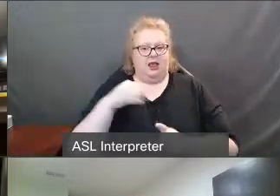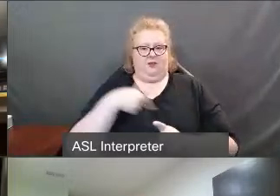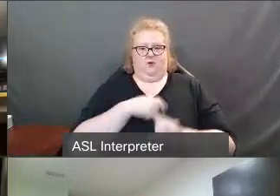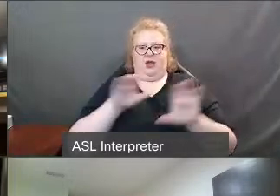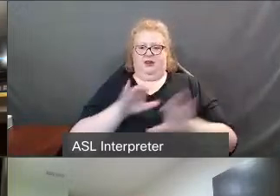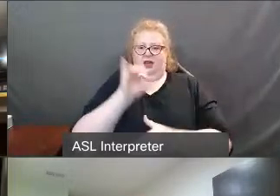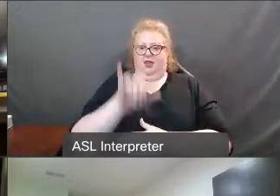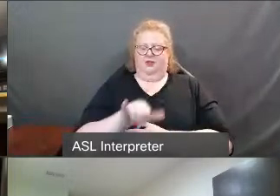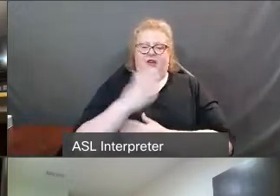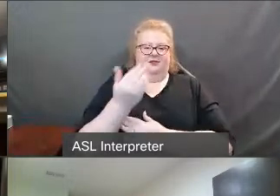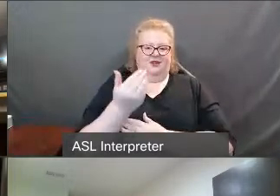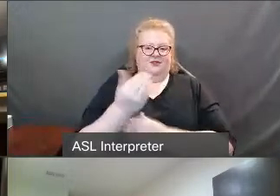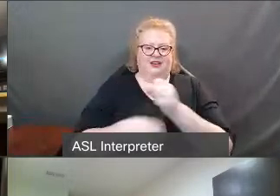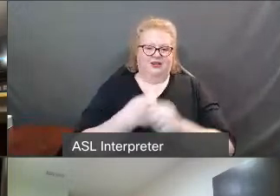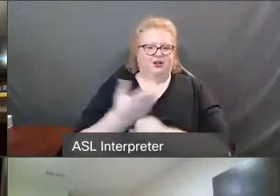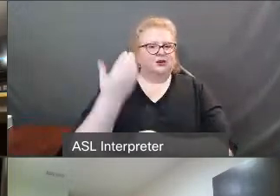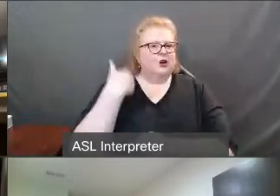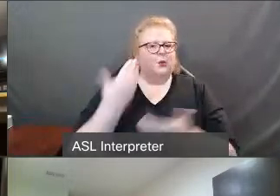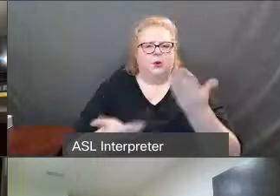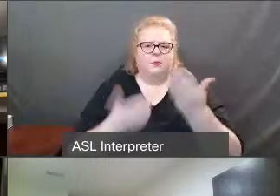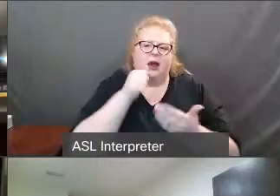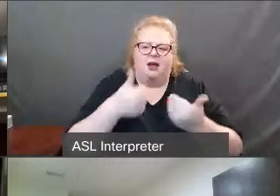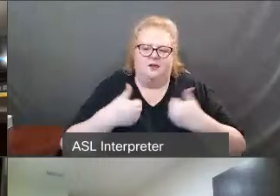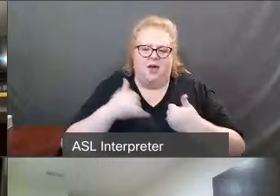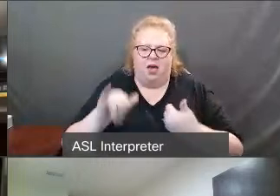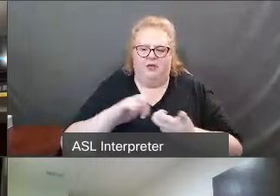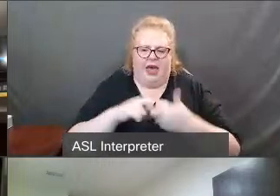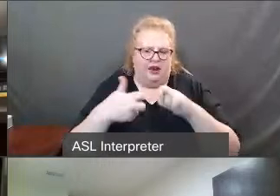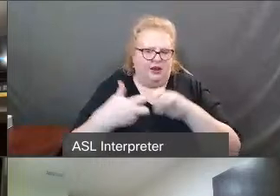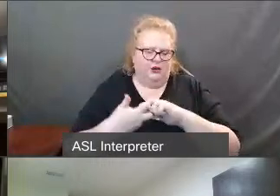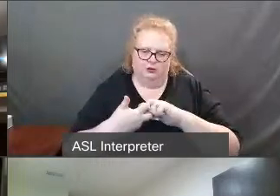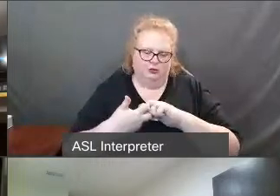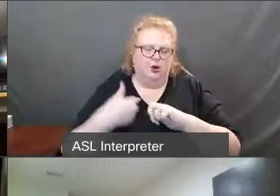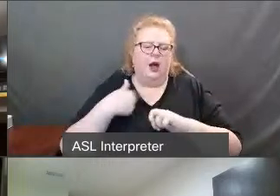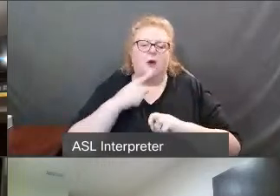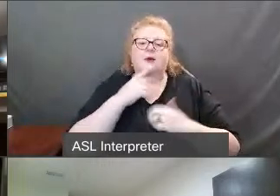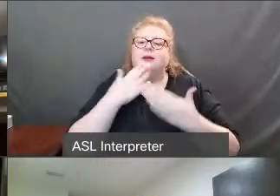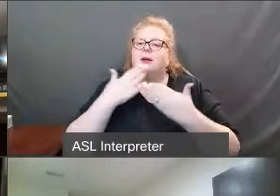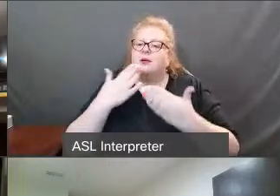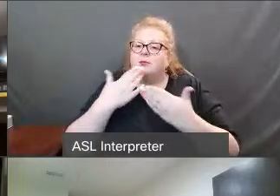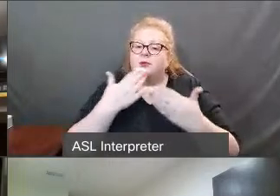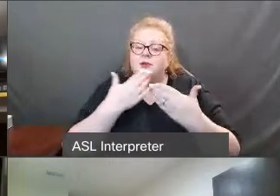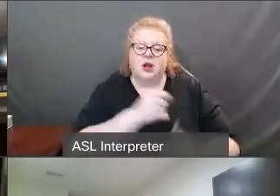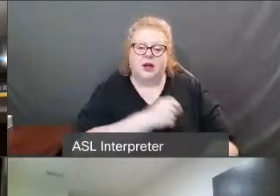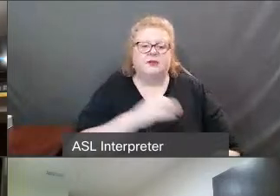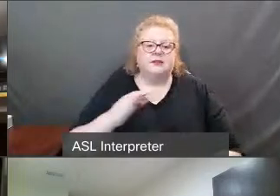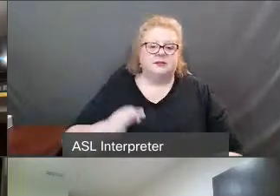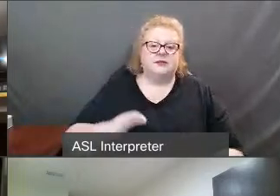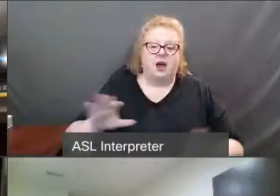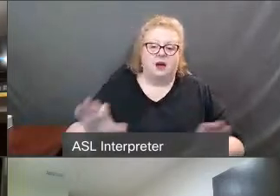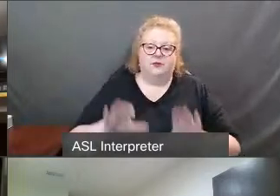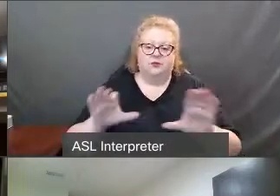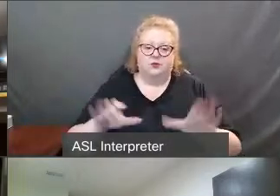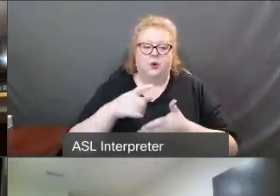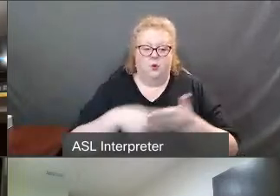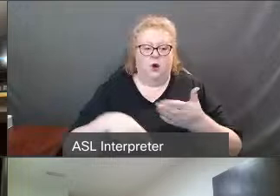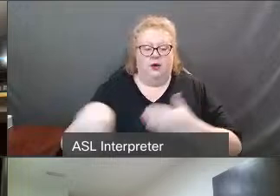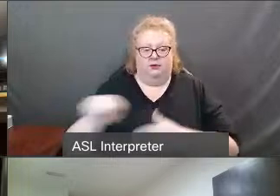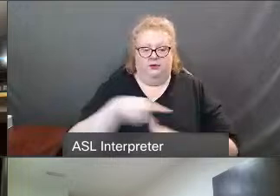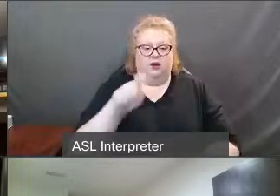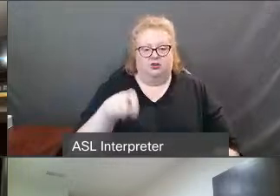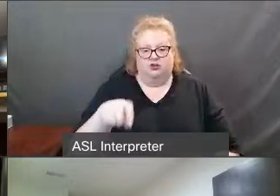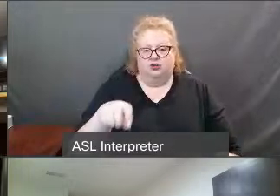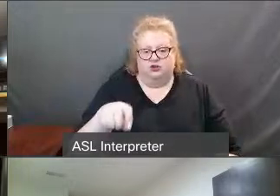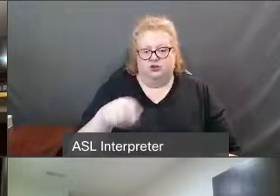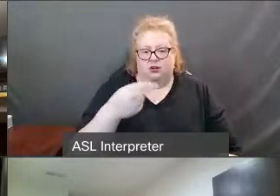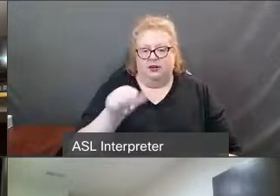we wouldn't have had that issue. I appreciate staff for doing what technically they really should have done, but